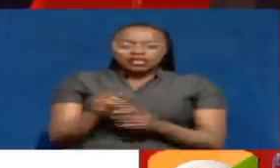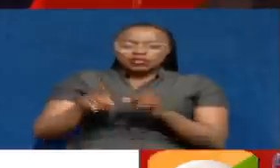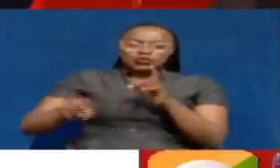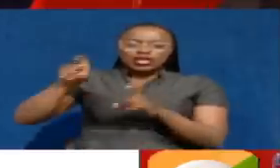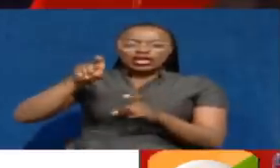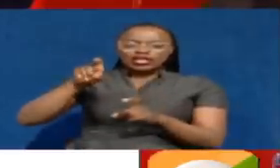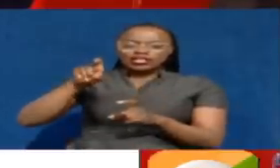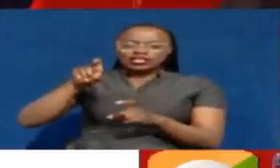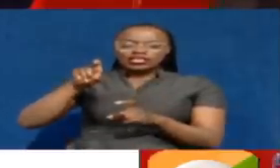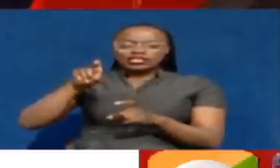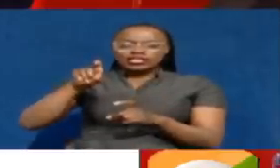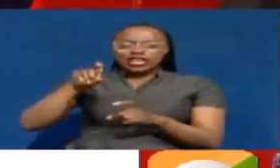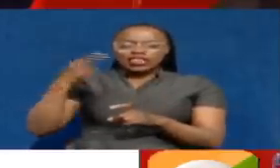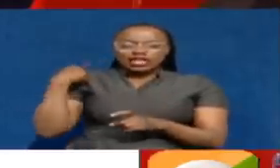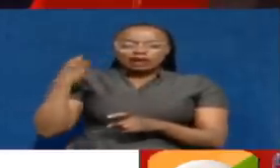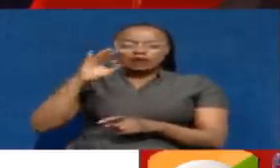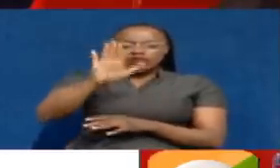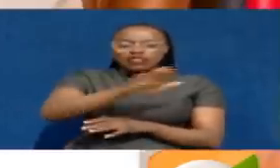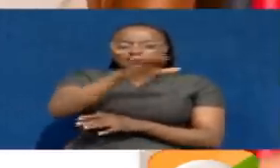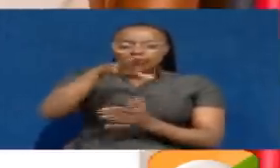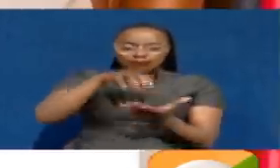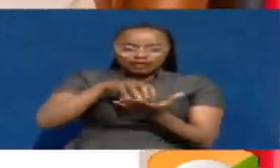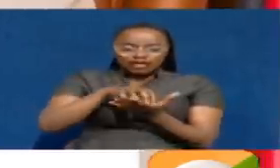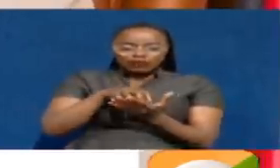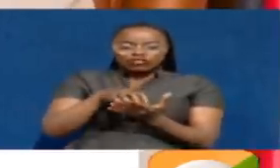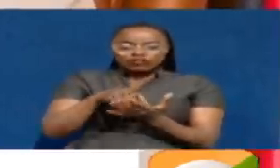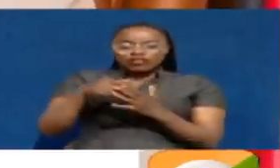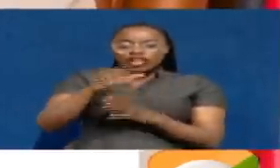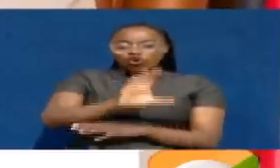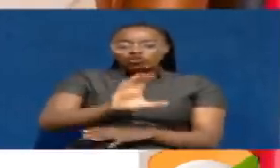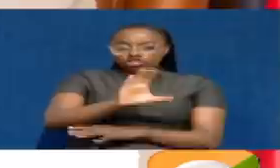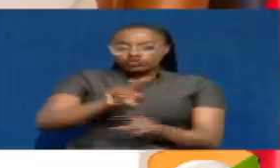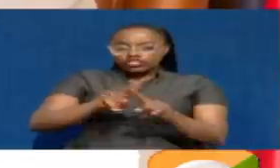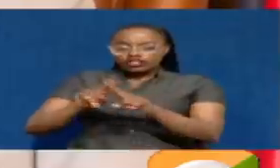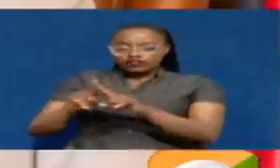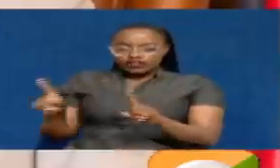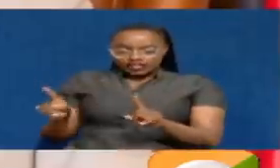increase the number of parliamentary seats, the constituencies.